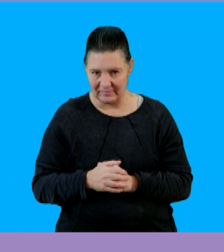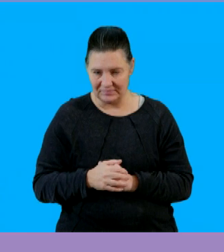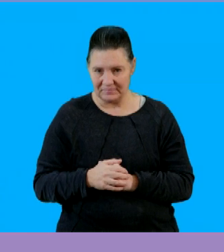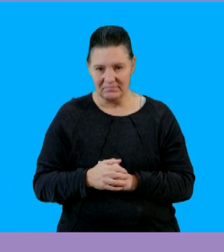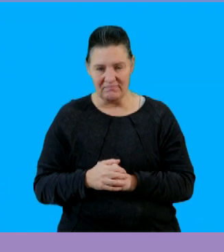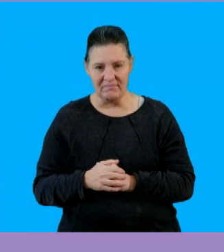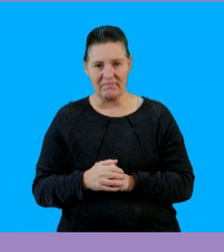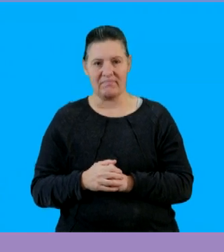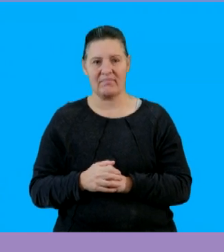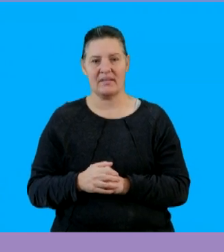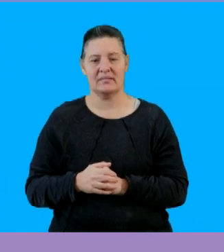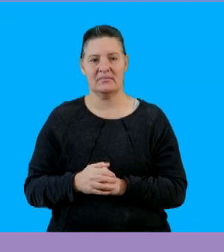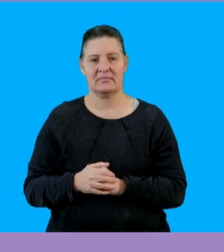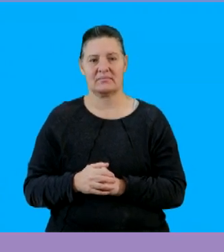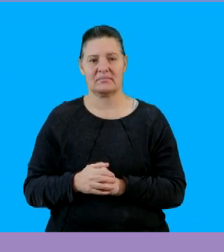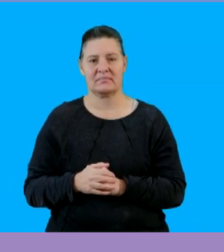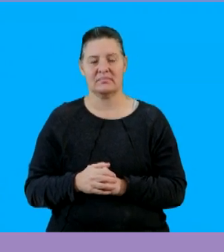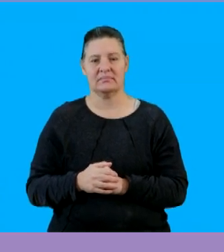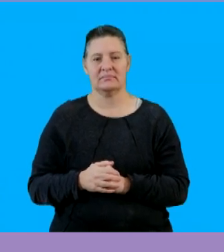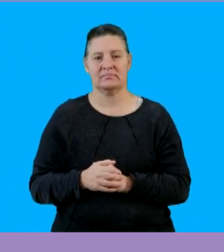for that expression.